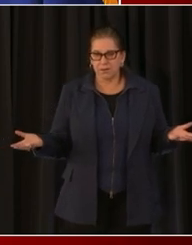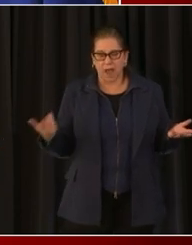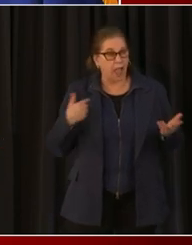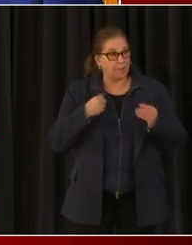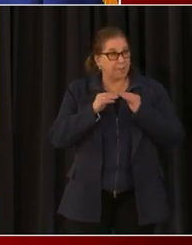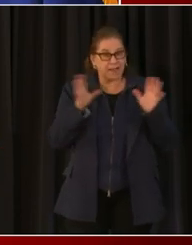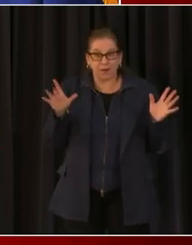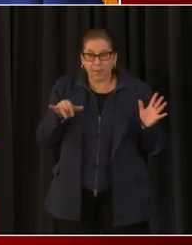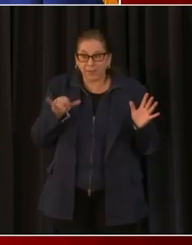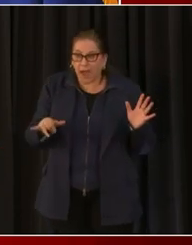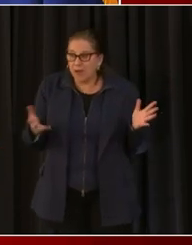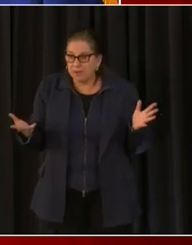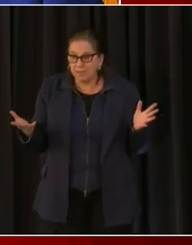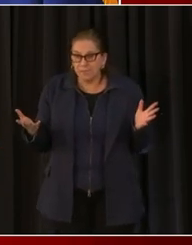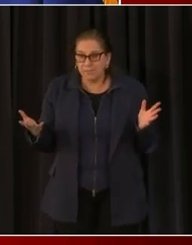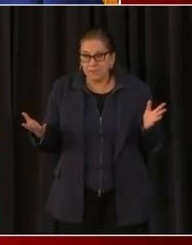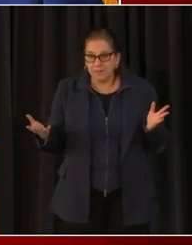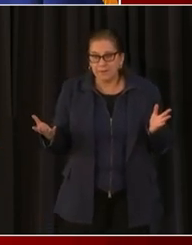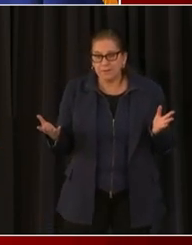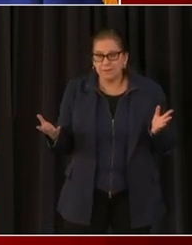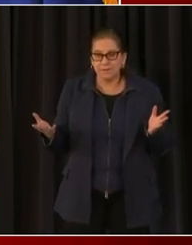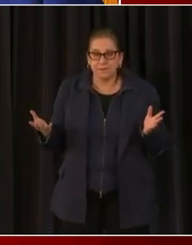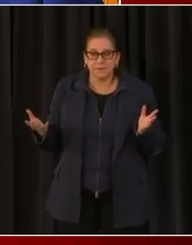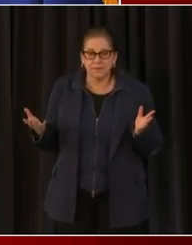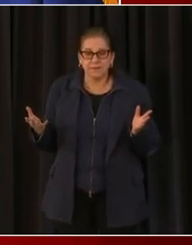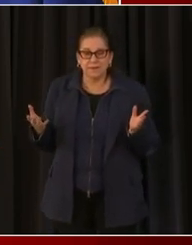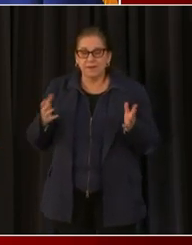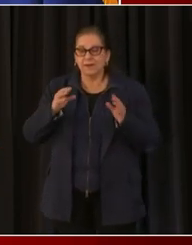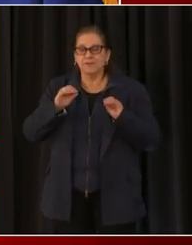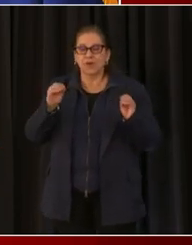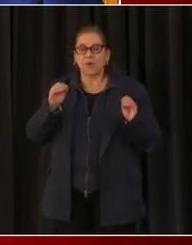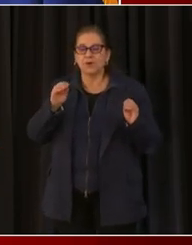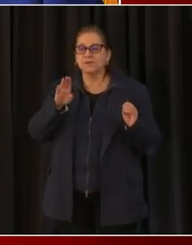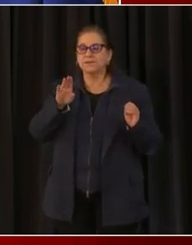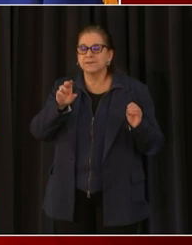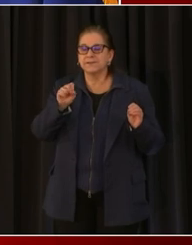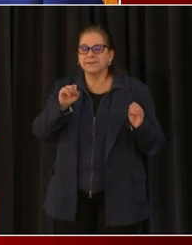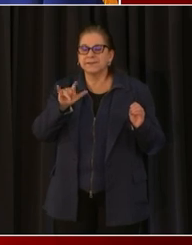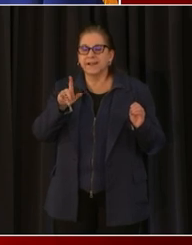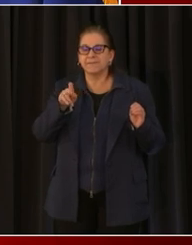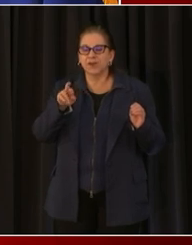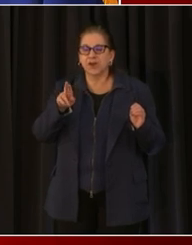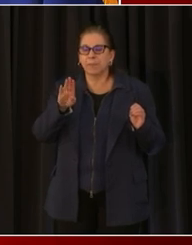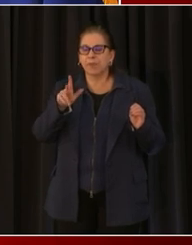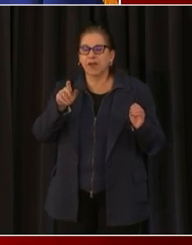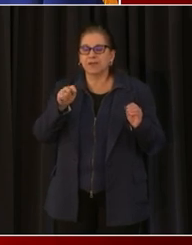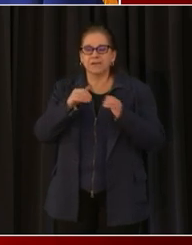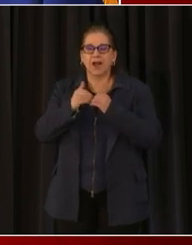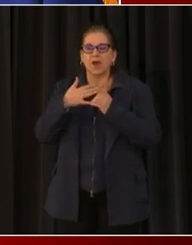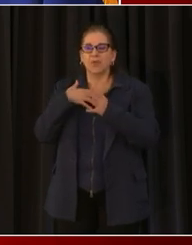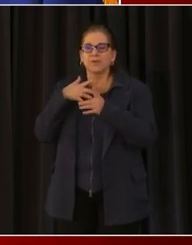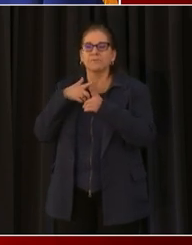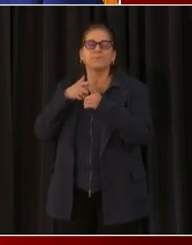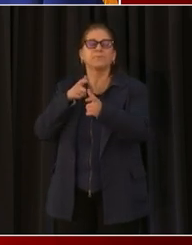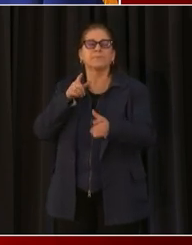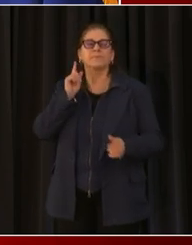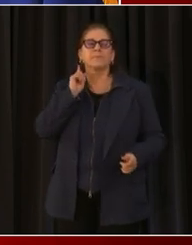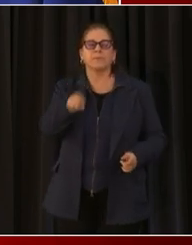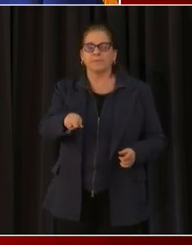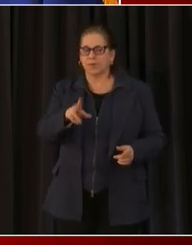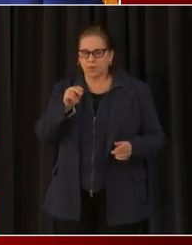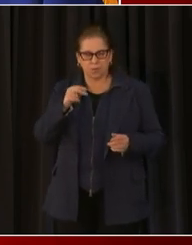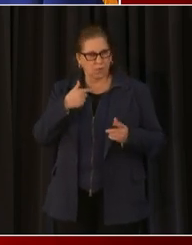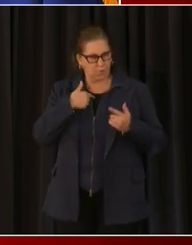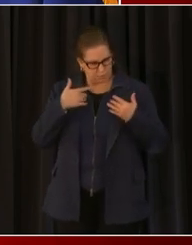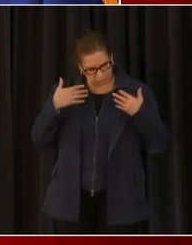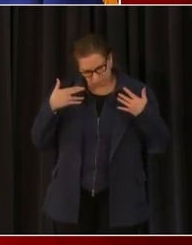clear that there are no silver bullets to how we accelerate learning. There are no items you